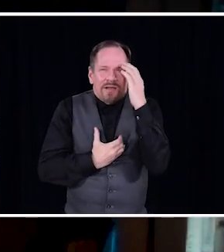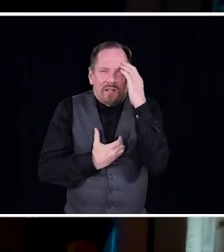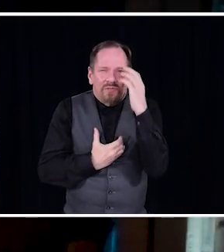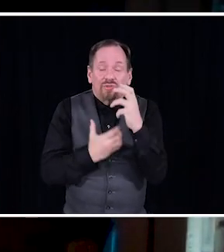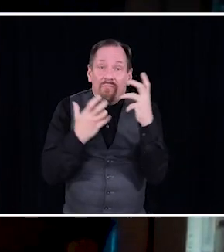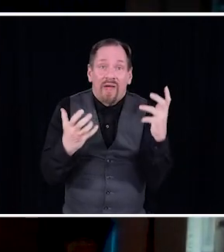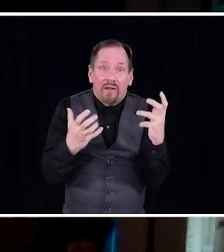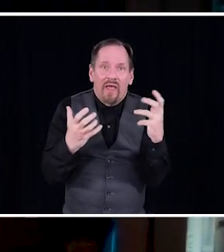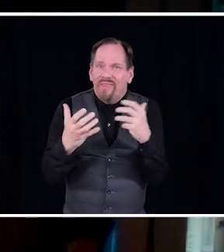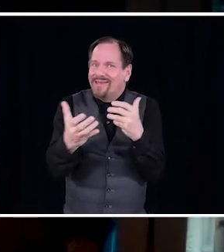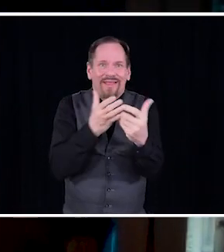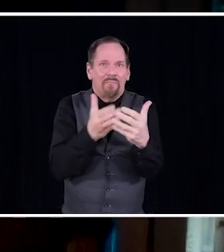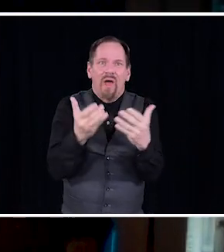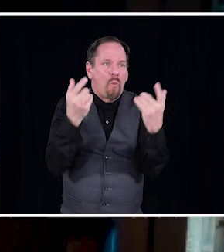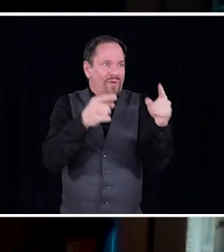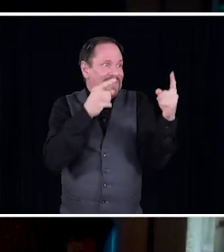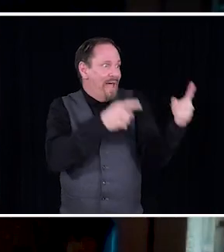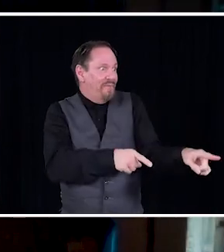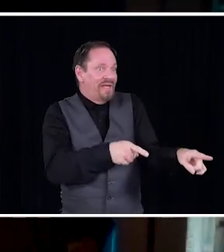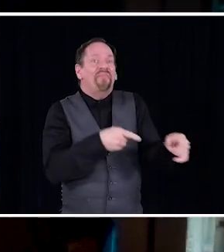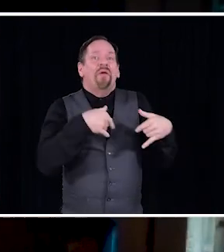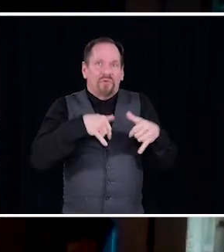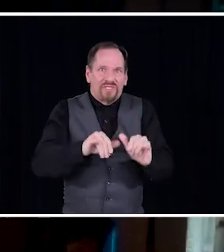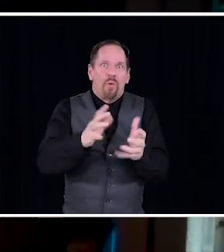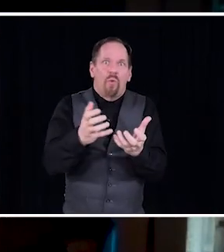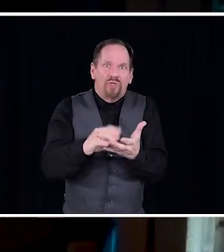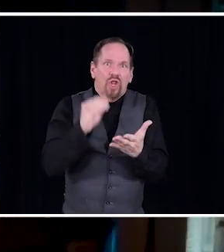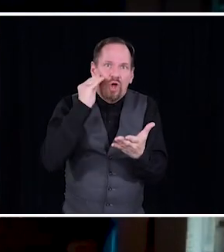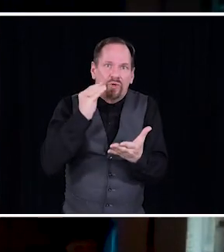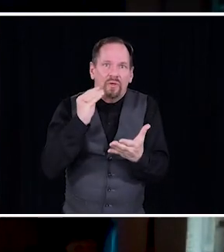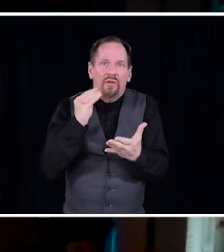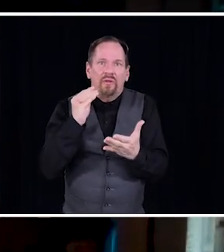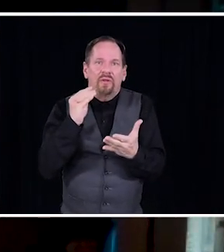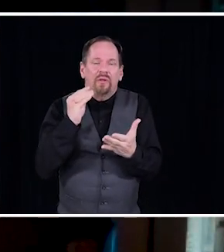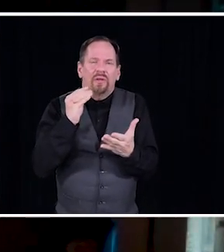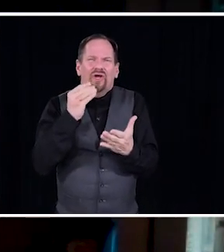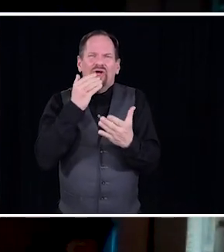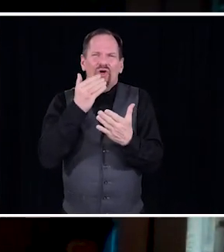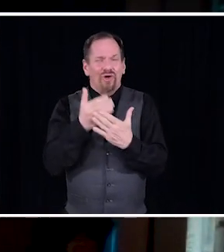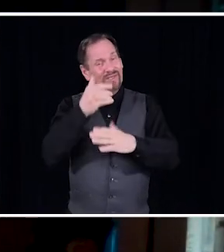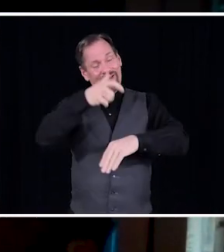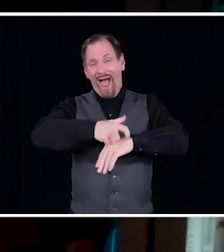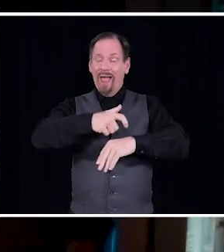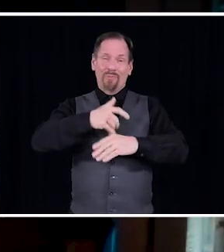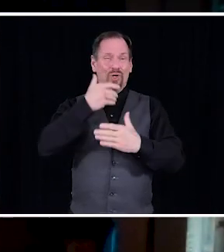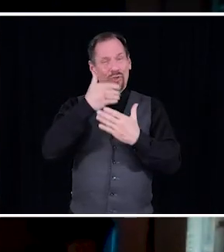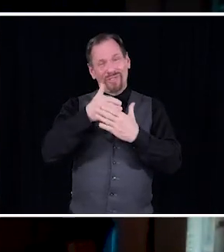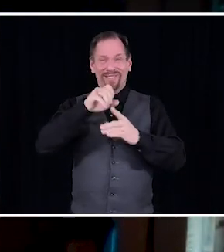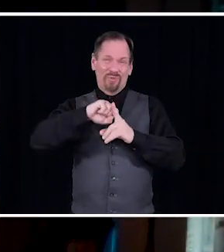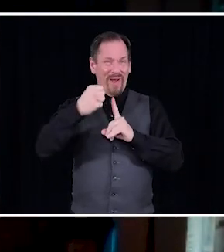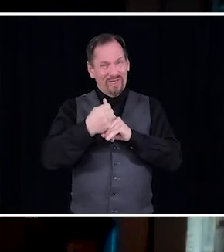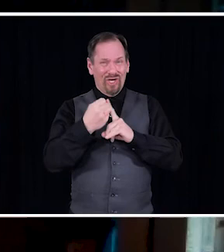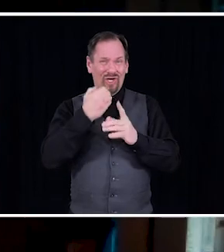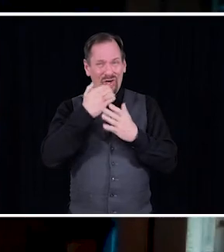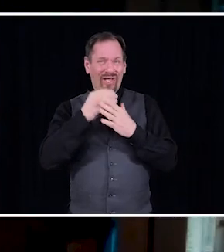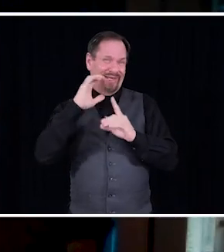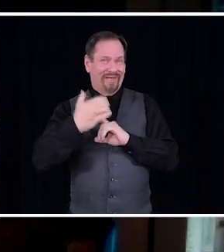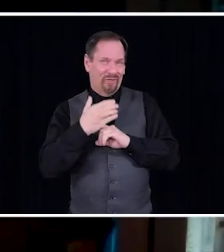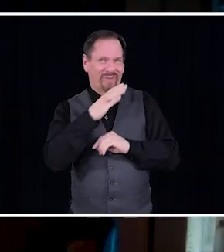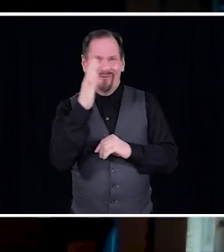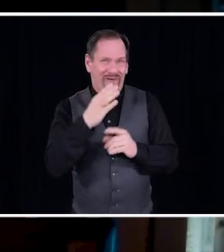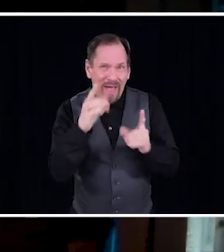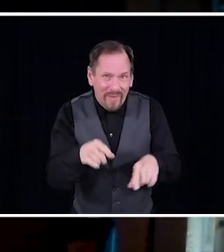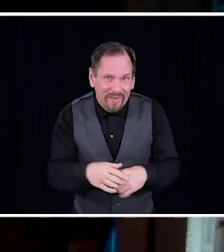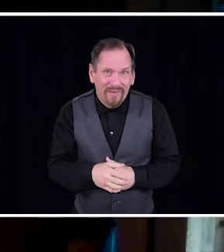while conditions are still unfavorable. Favorable conditions never come." I would venture to say that we are in the midst